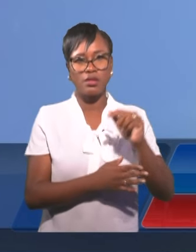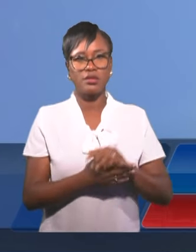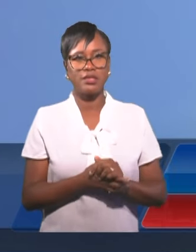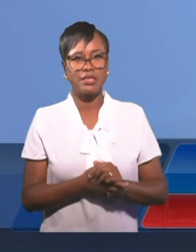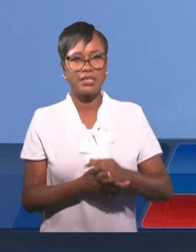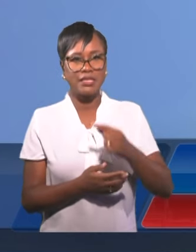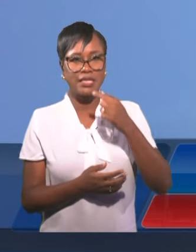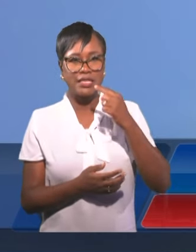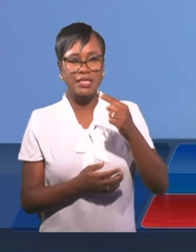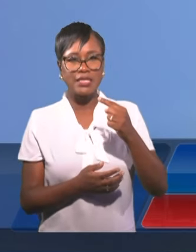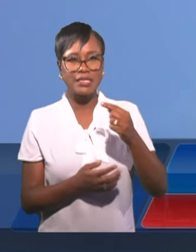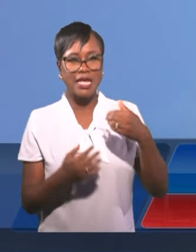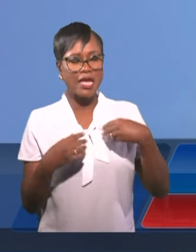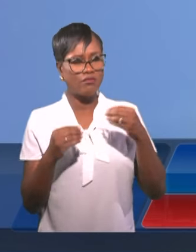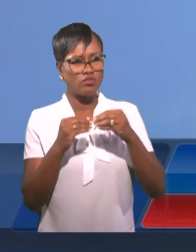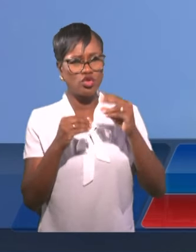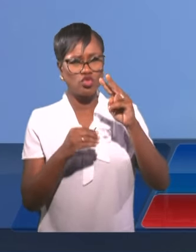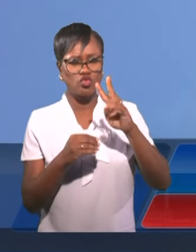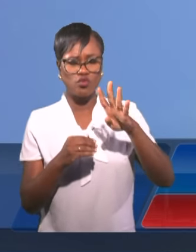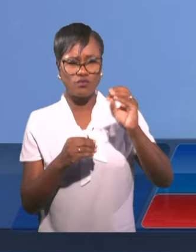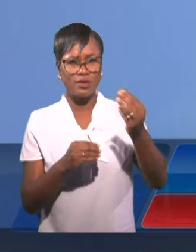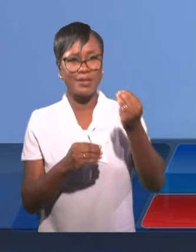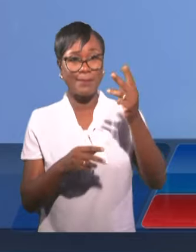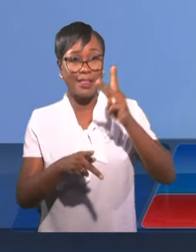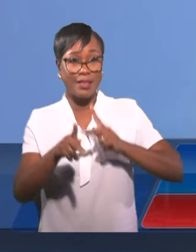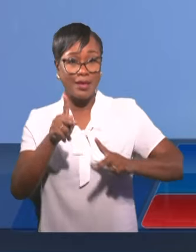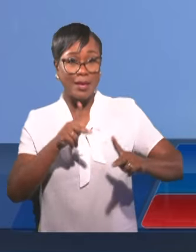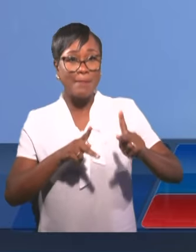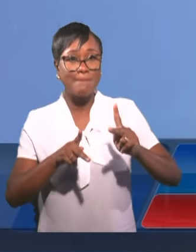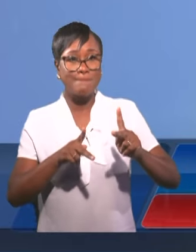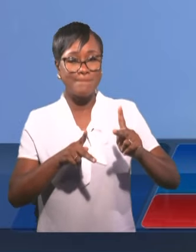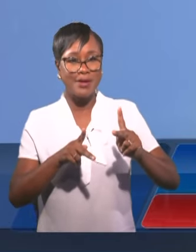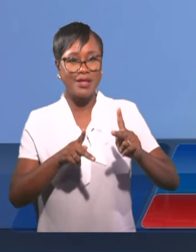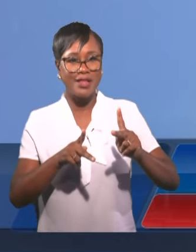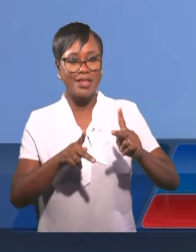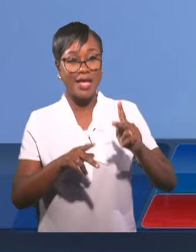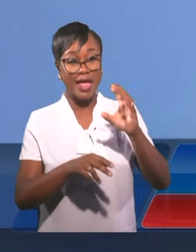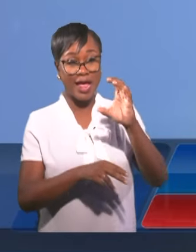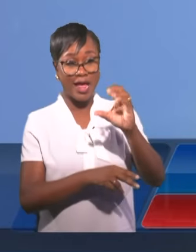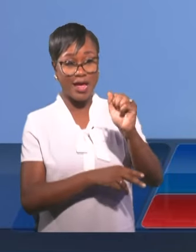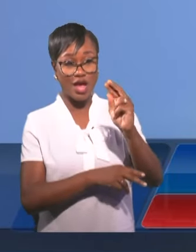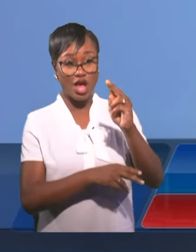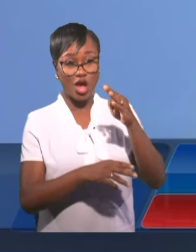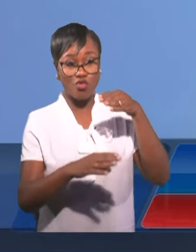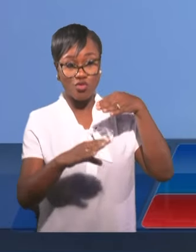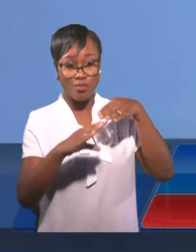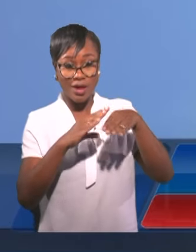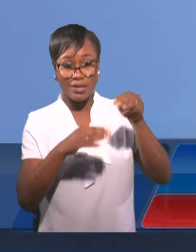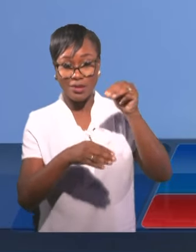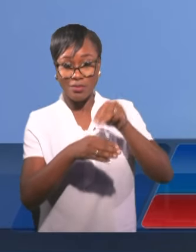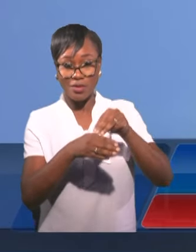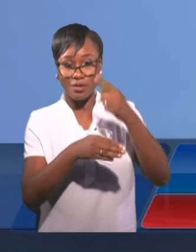that the state with over 240 million people will be where Carib Brewery enters the Indian market in